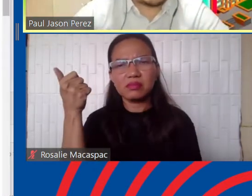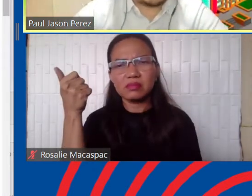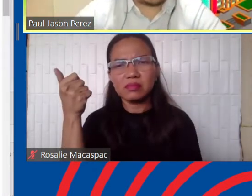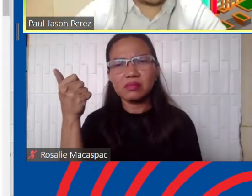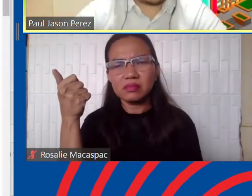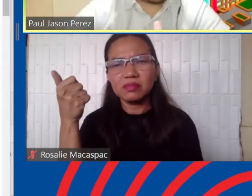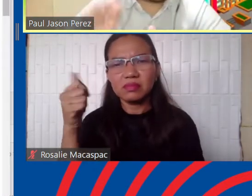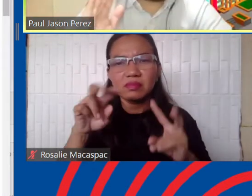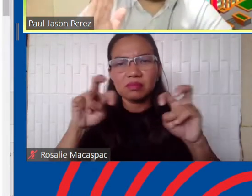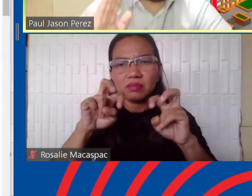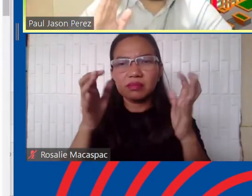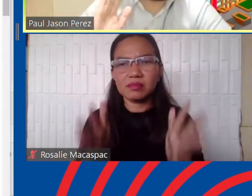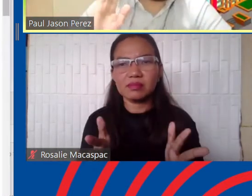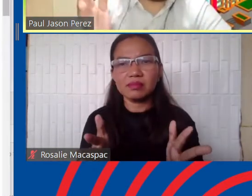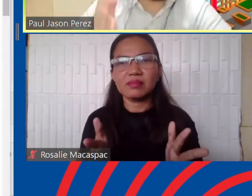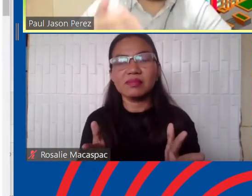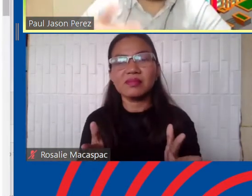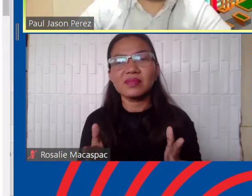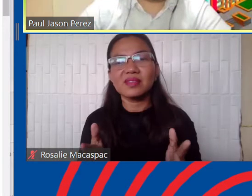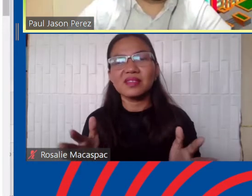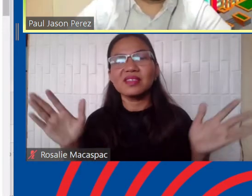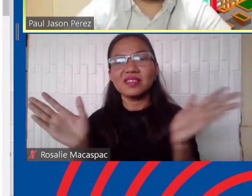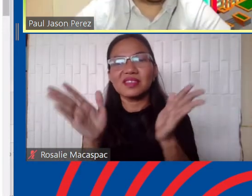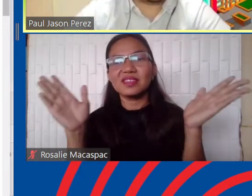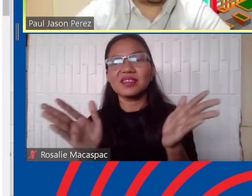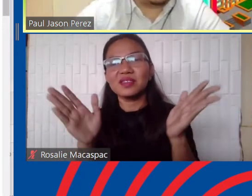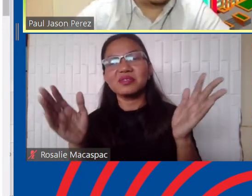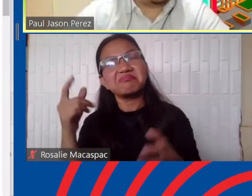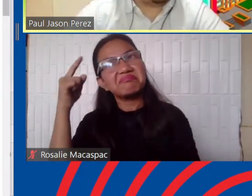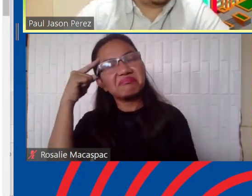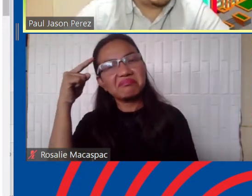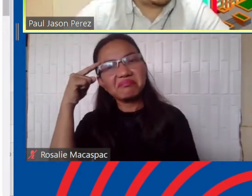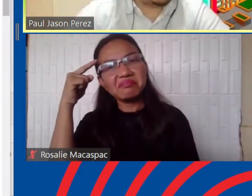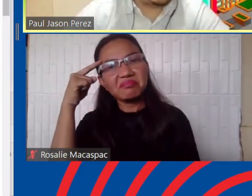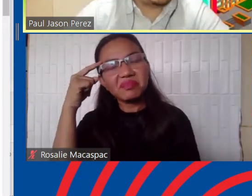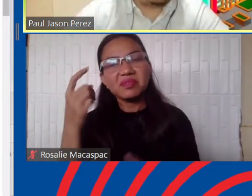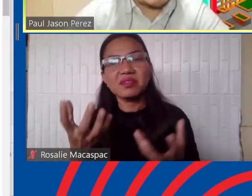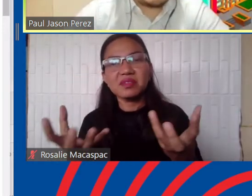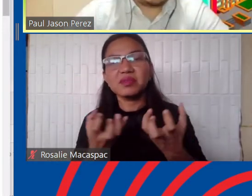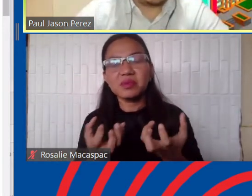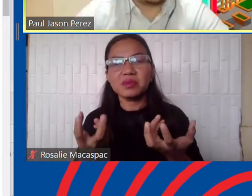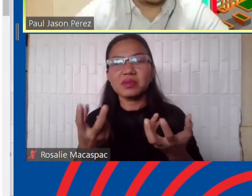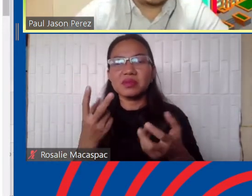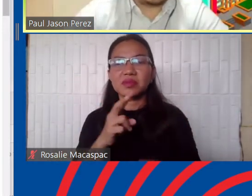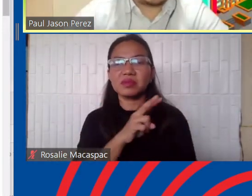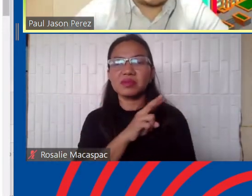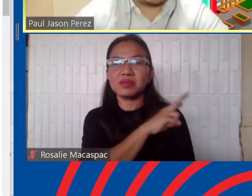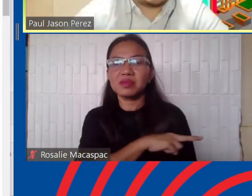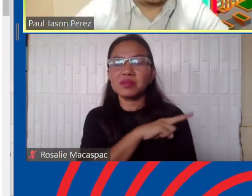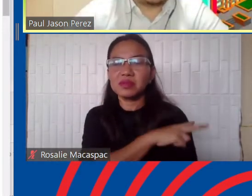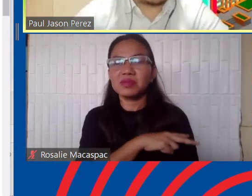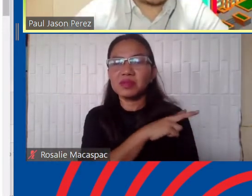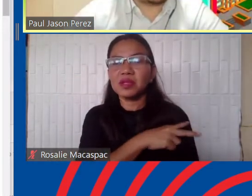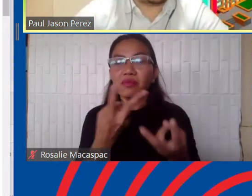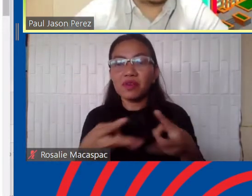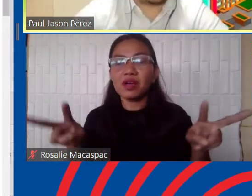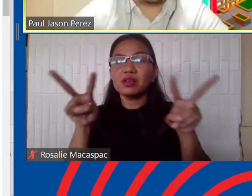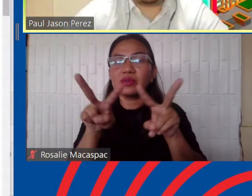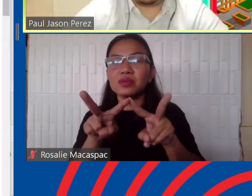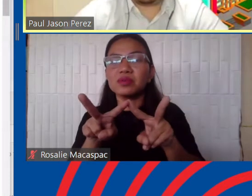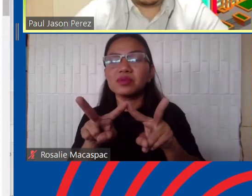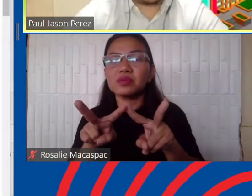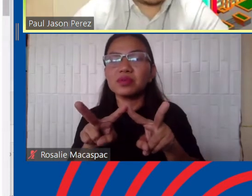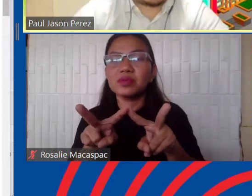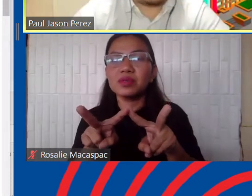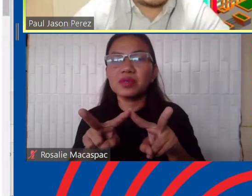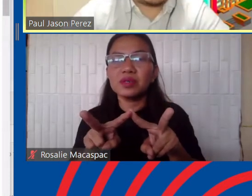the researchers. Lagi ko 'yun lagi ko 'yun iniisip kasi we want to value their contribution, no? We want